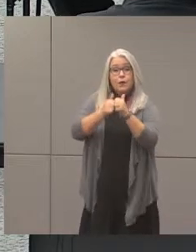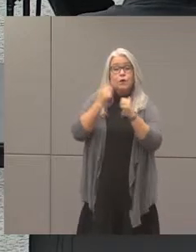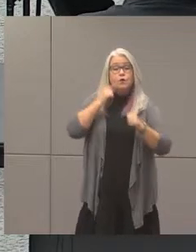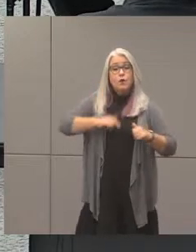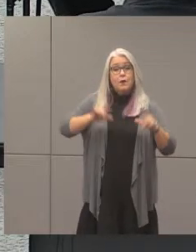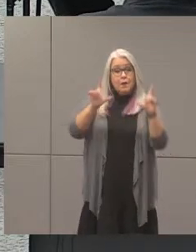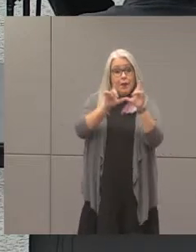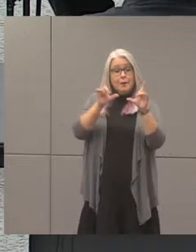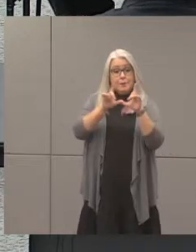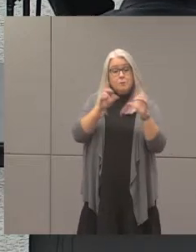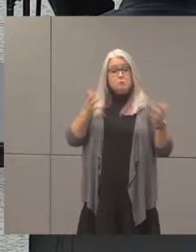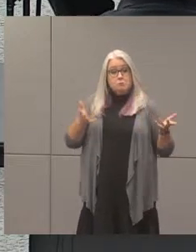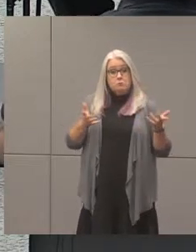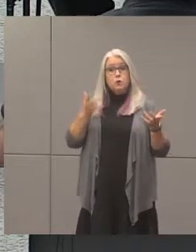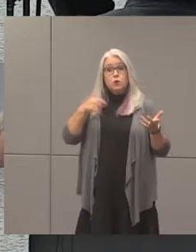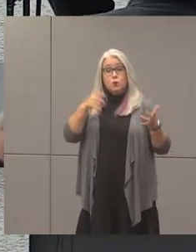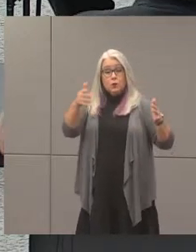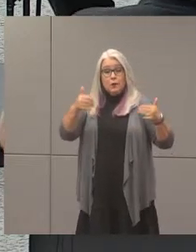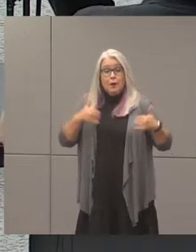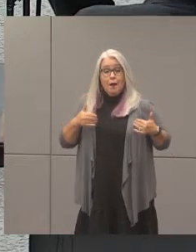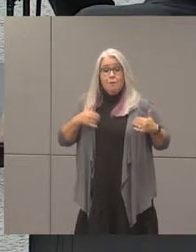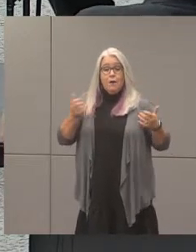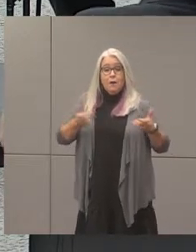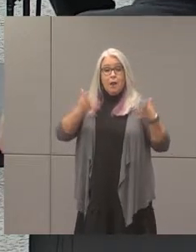a lot more clout